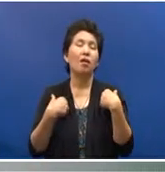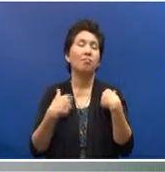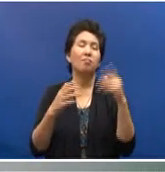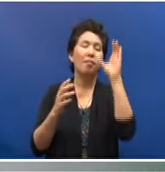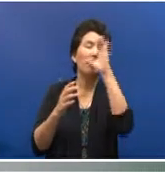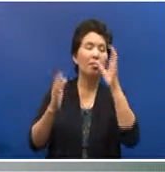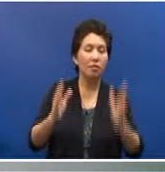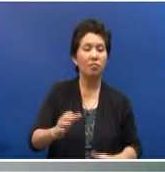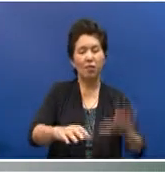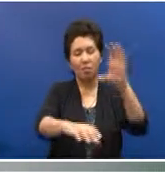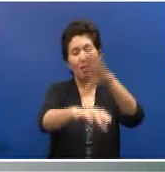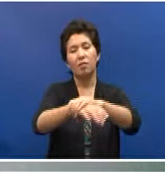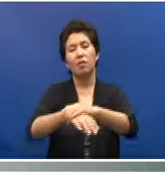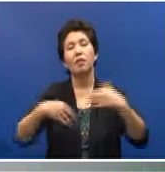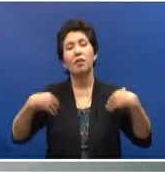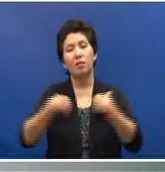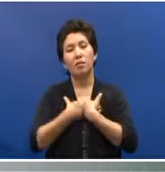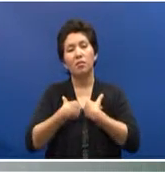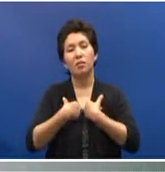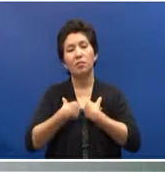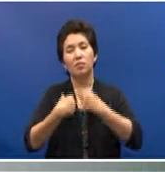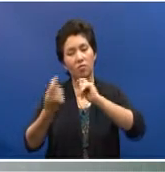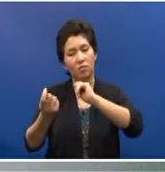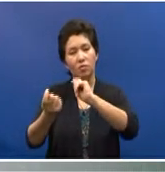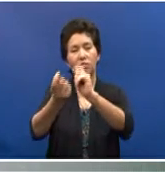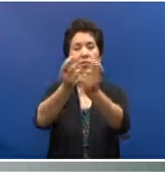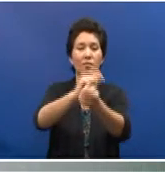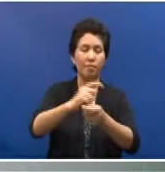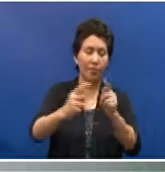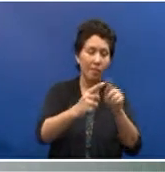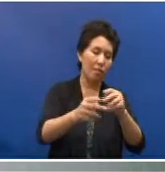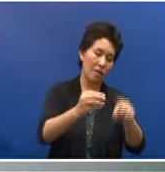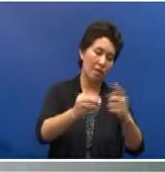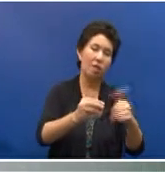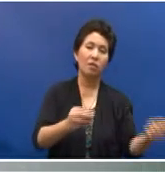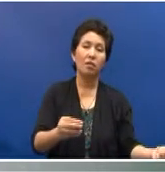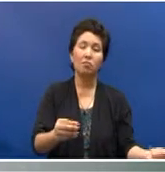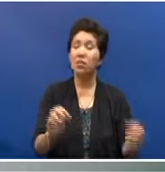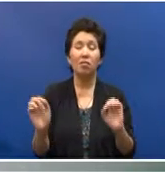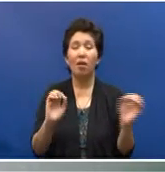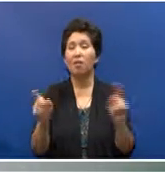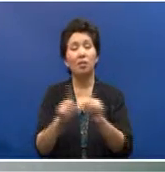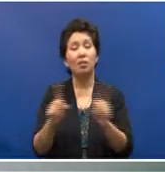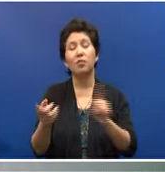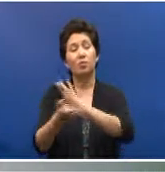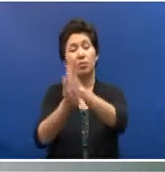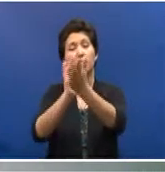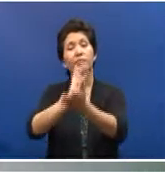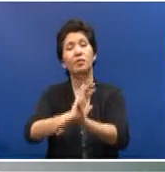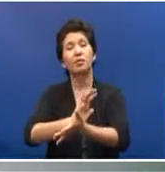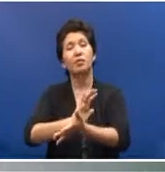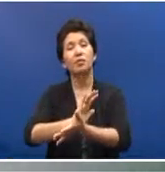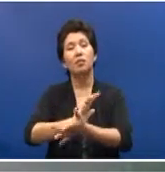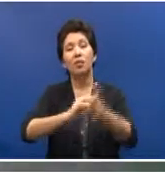have to track animals that migrate seasonally. So it does not make sense for them to become